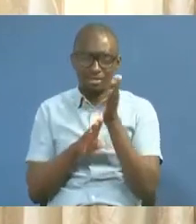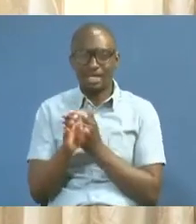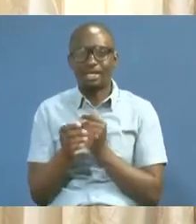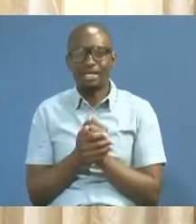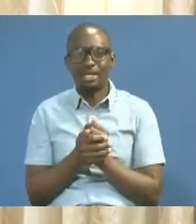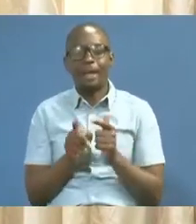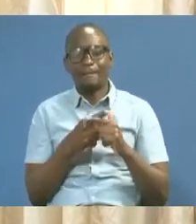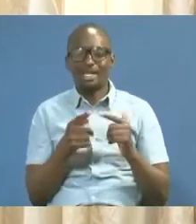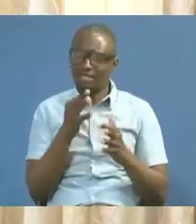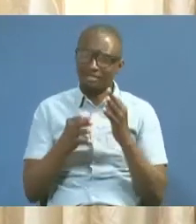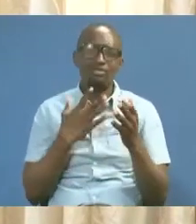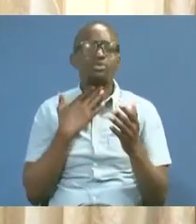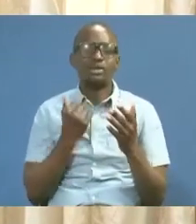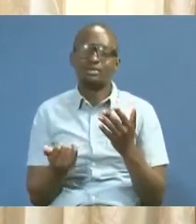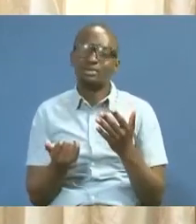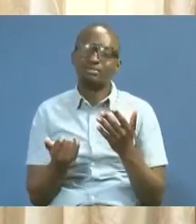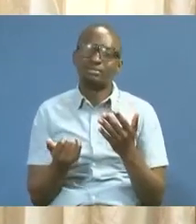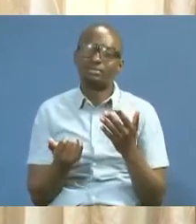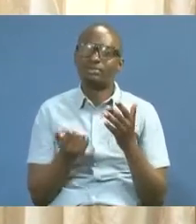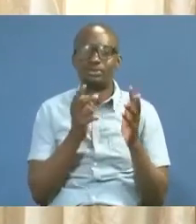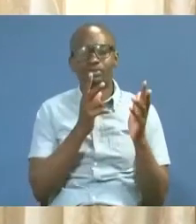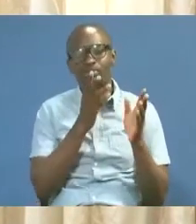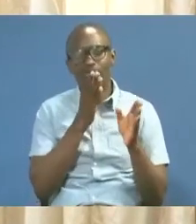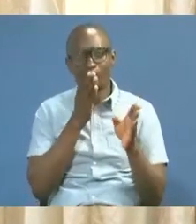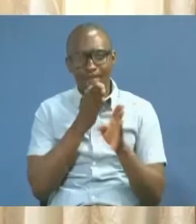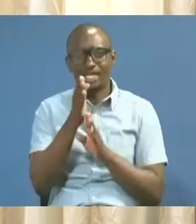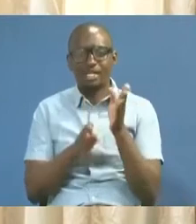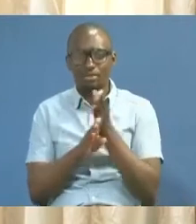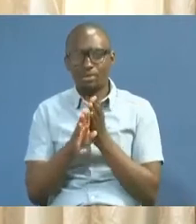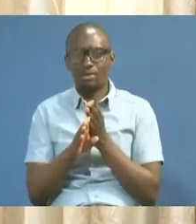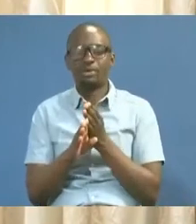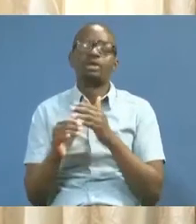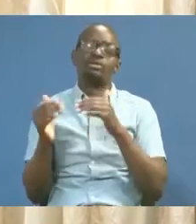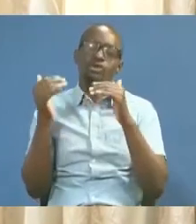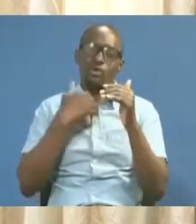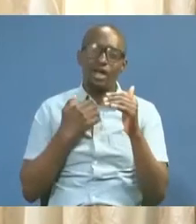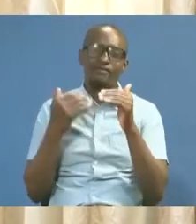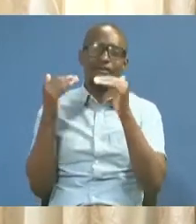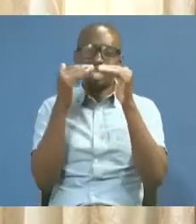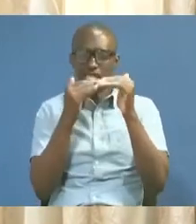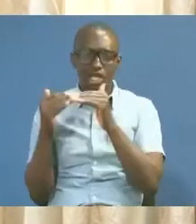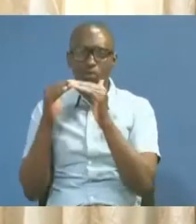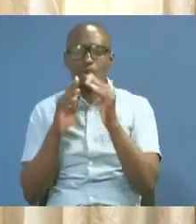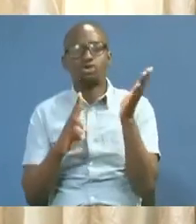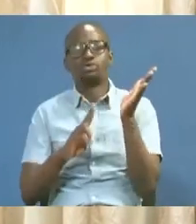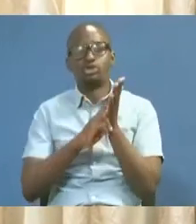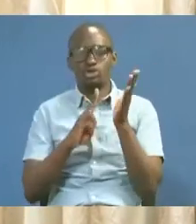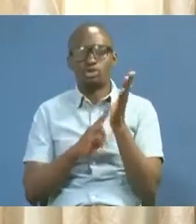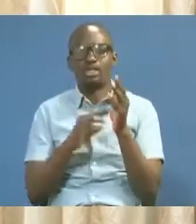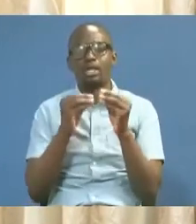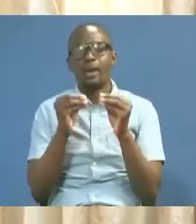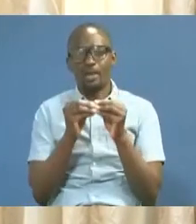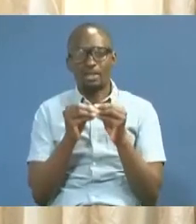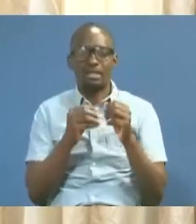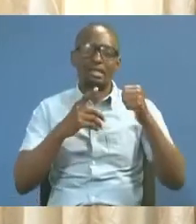just to be a regular student, then you just take equal units, 6 equal units every year, that is third year and fourth year, you take 6